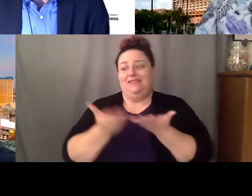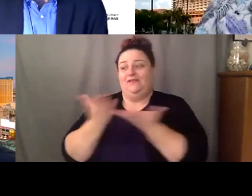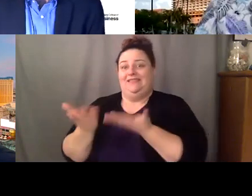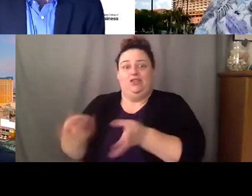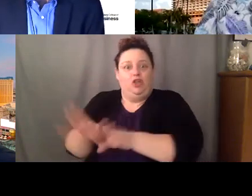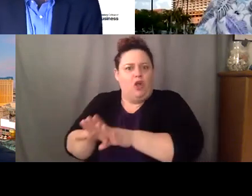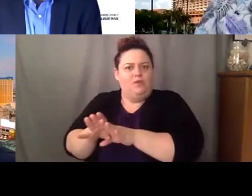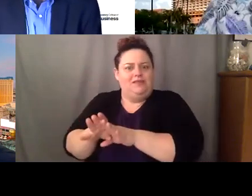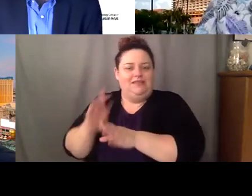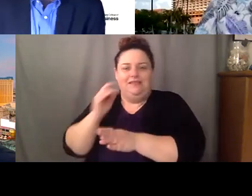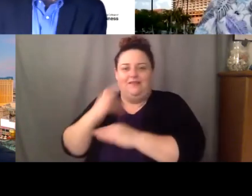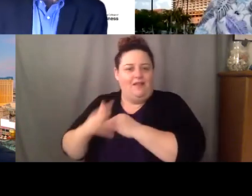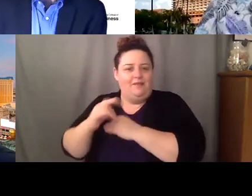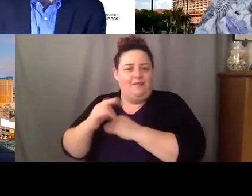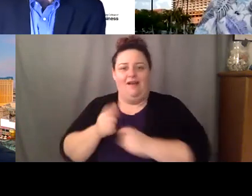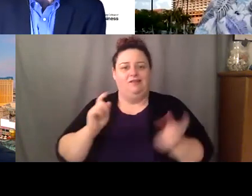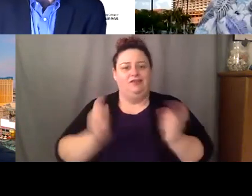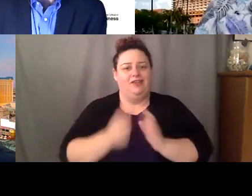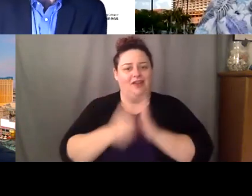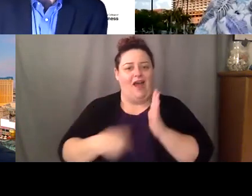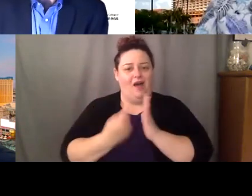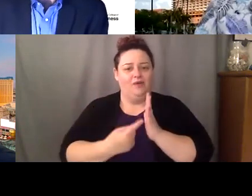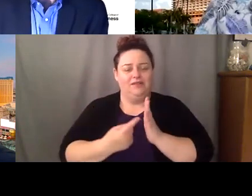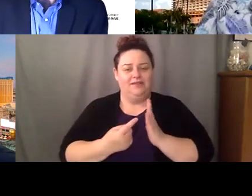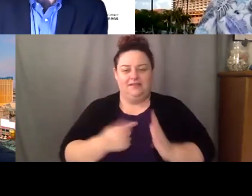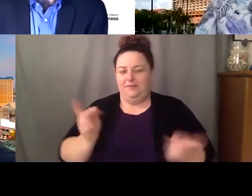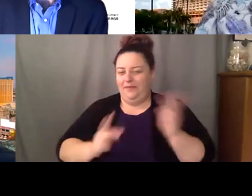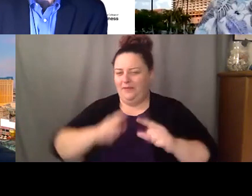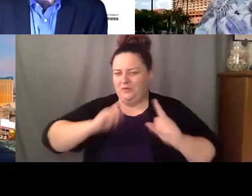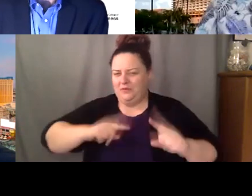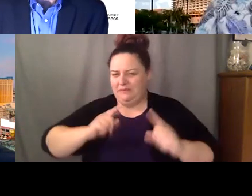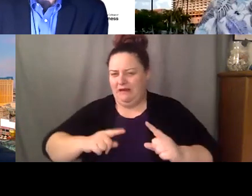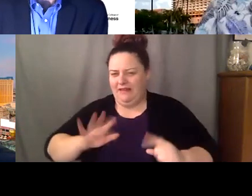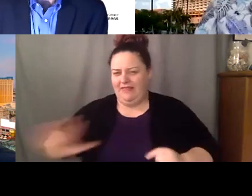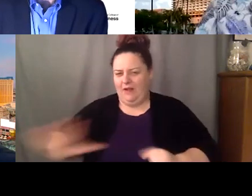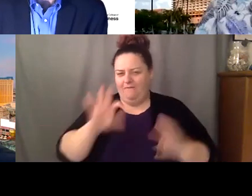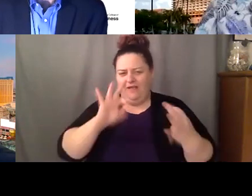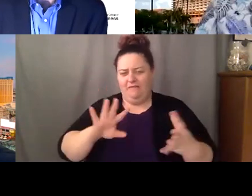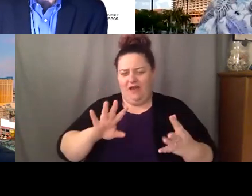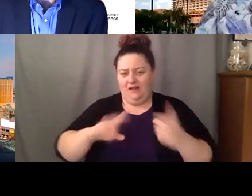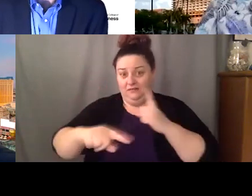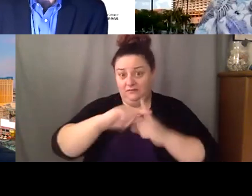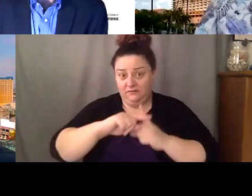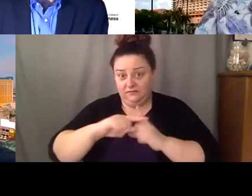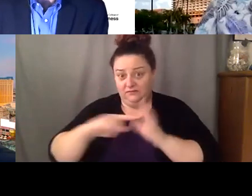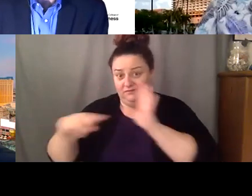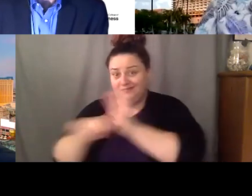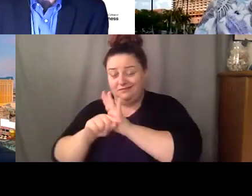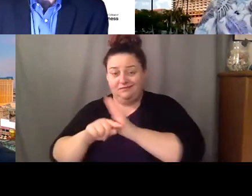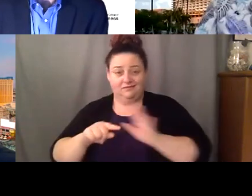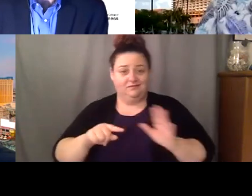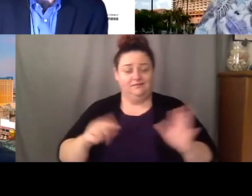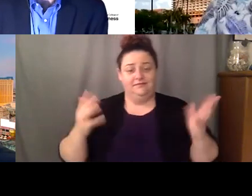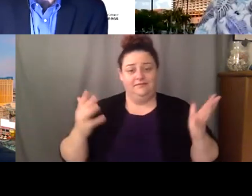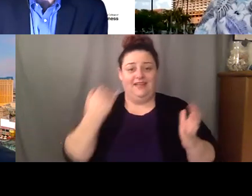services, changing the hours? How have the overall guest feedback been when they're staying